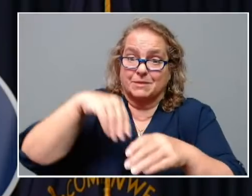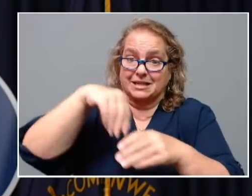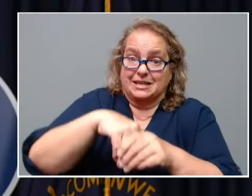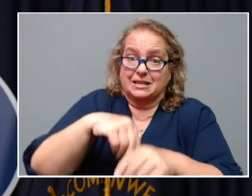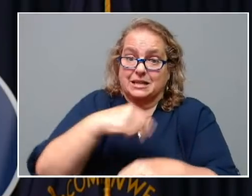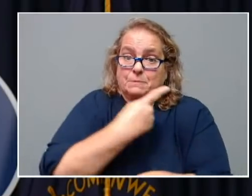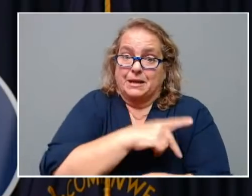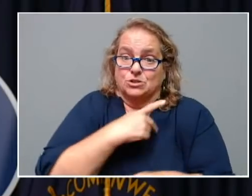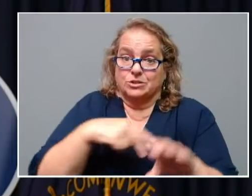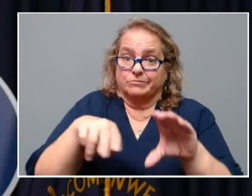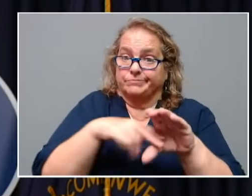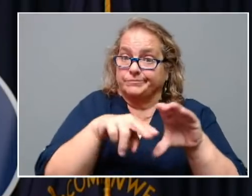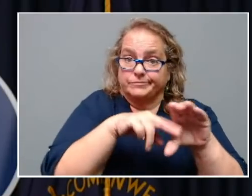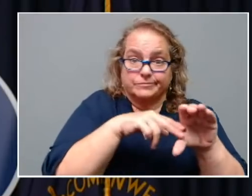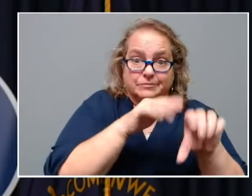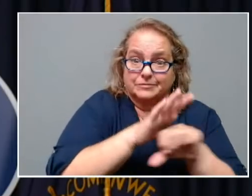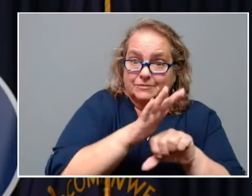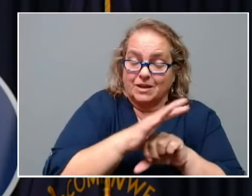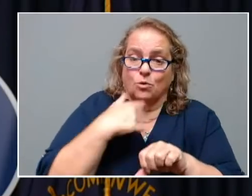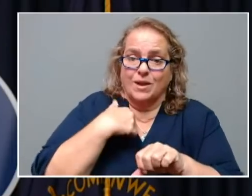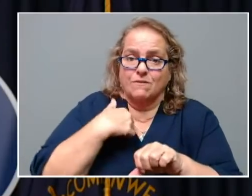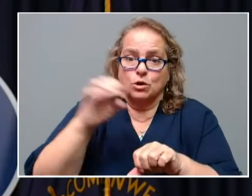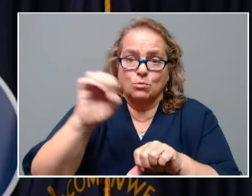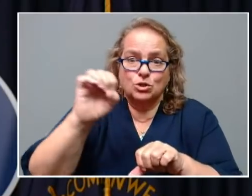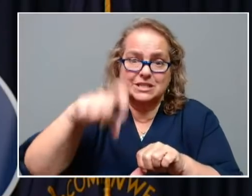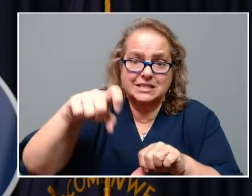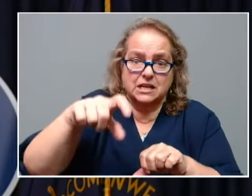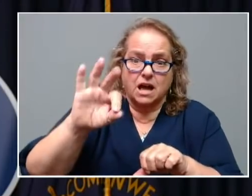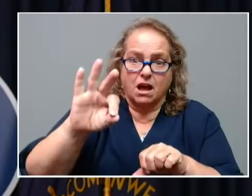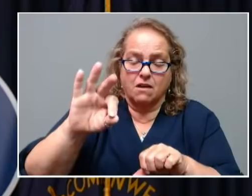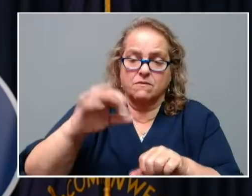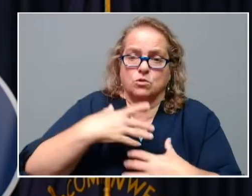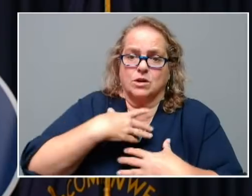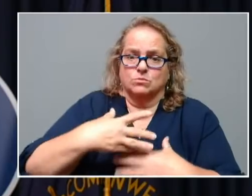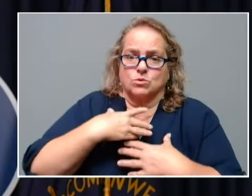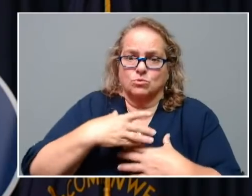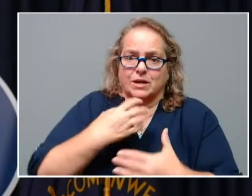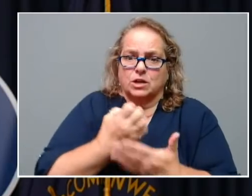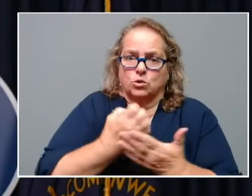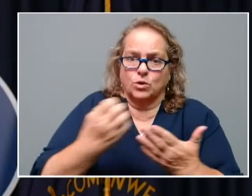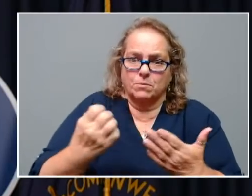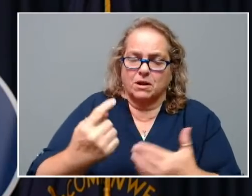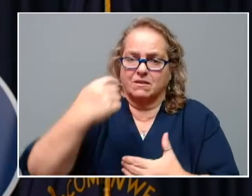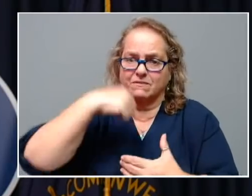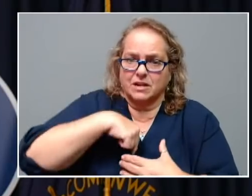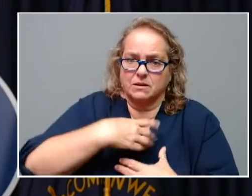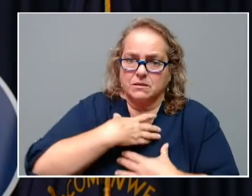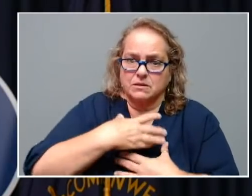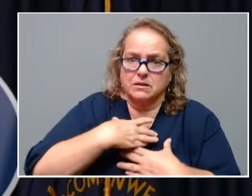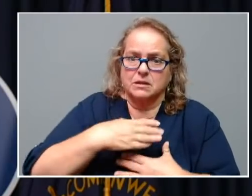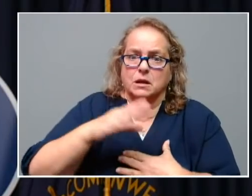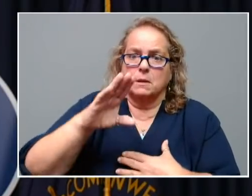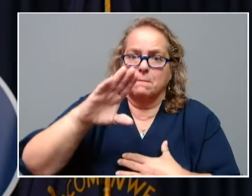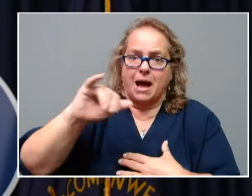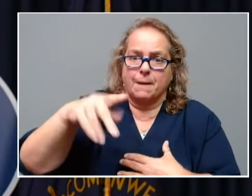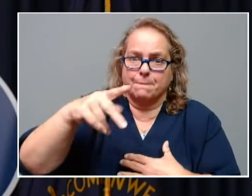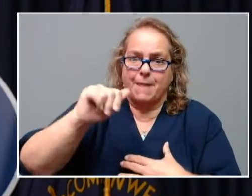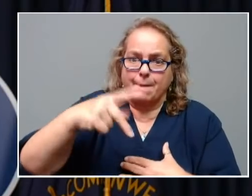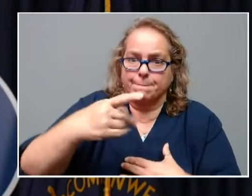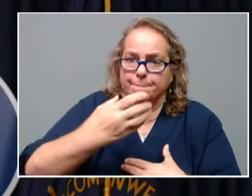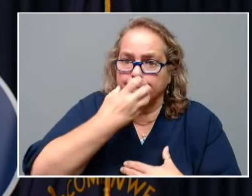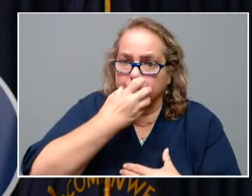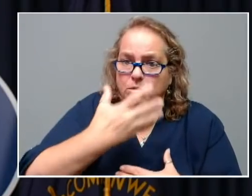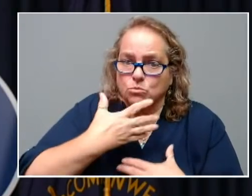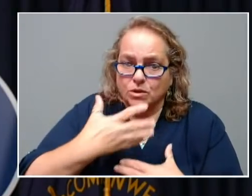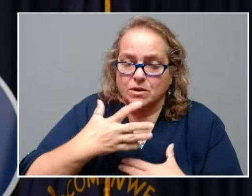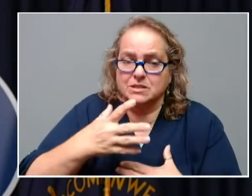an emergency need for respiratory equipment, ventilators, BiPAP, and Vapotherm. We're down to our last 3 ventilators and have 3 patients currently here